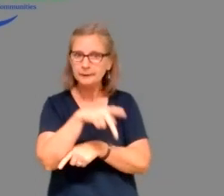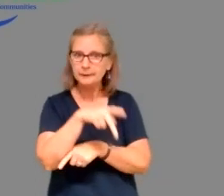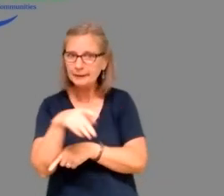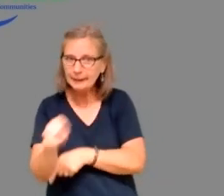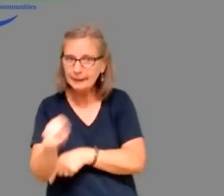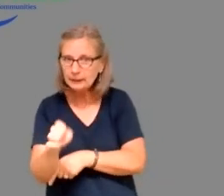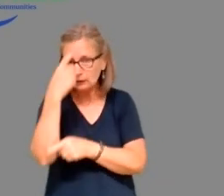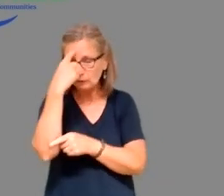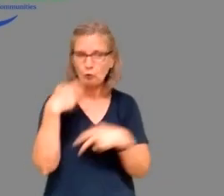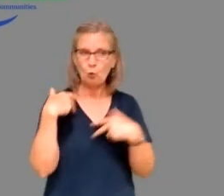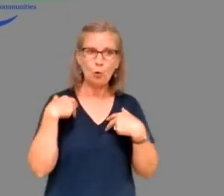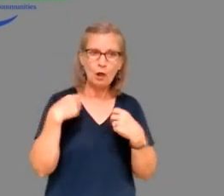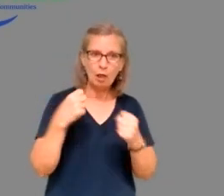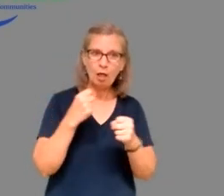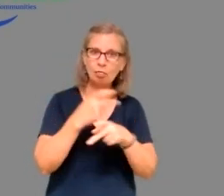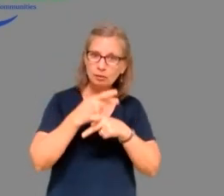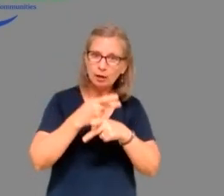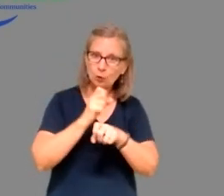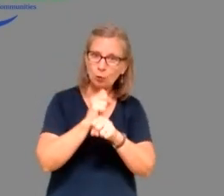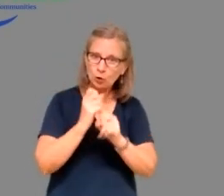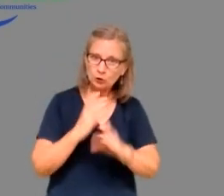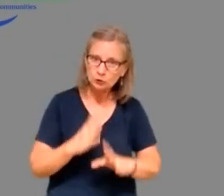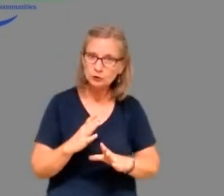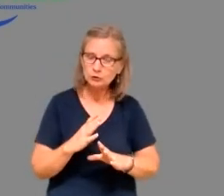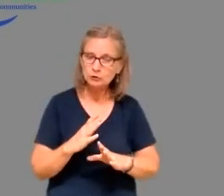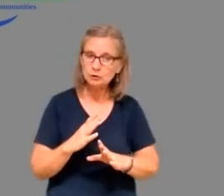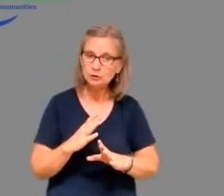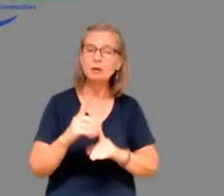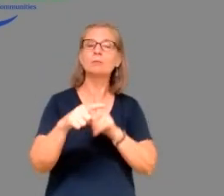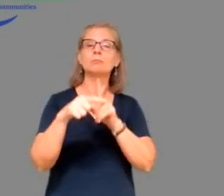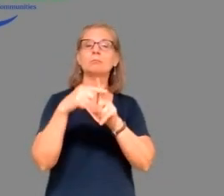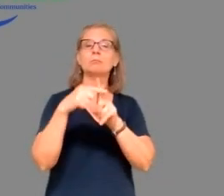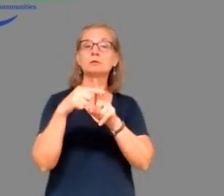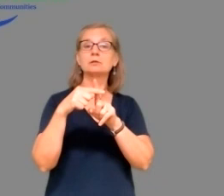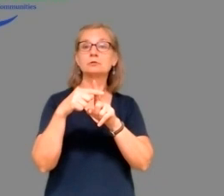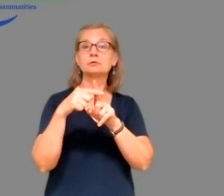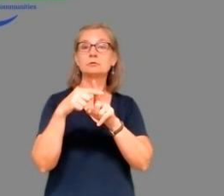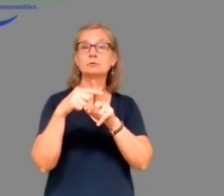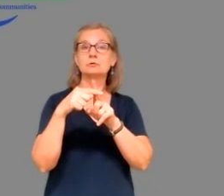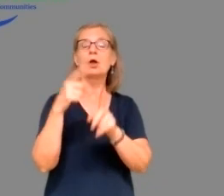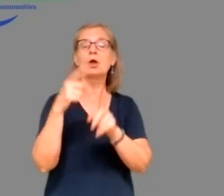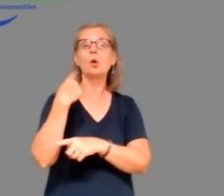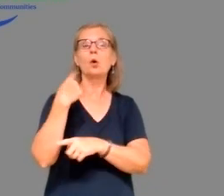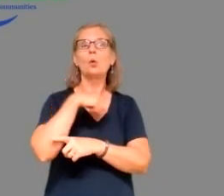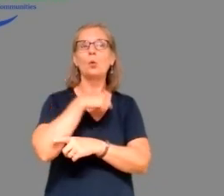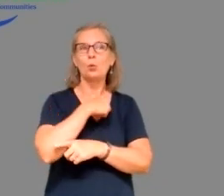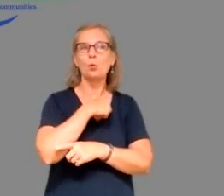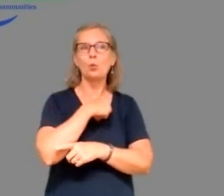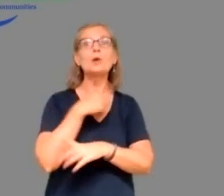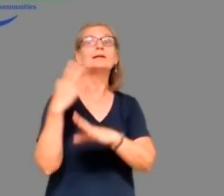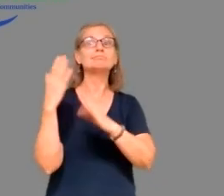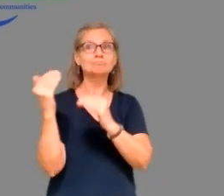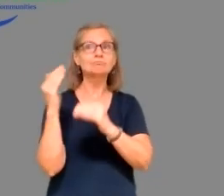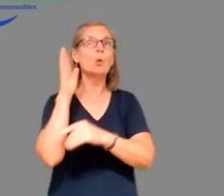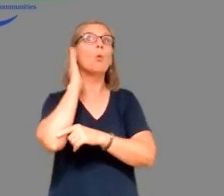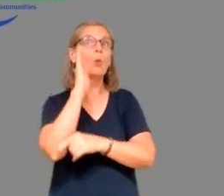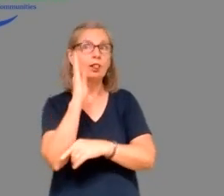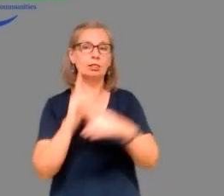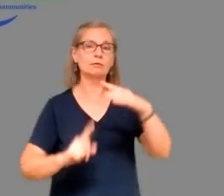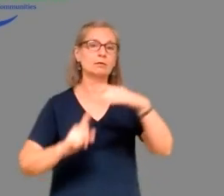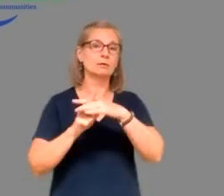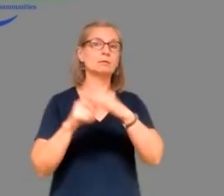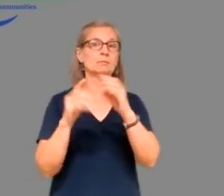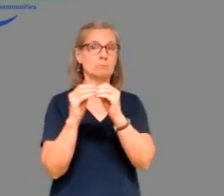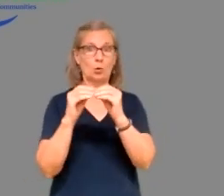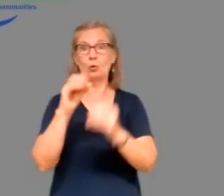healthcare workers, on top of all those things, we're essentially saying we expect there to be more cases and we just need to be able